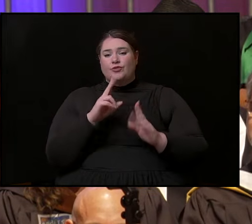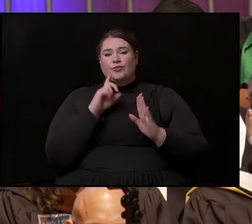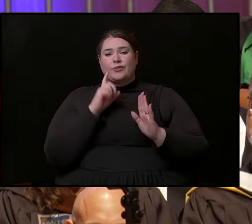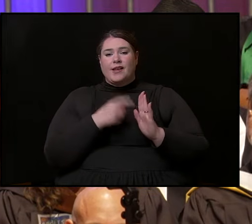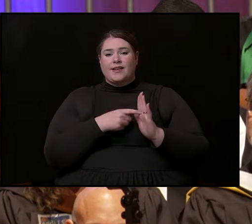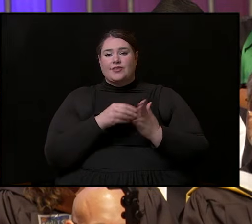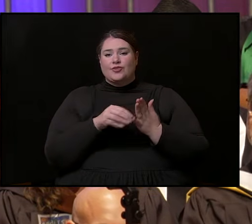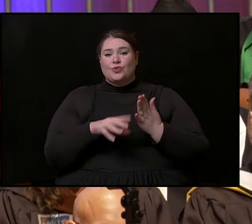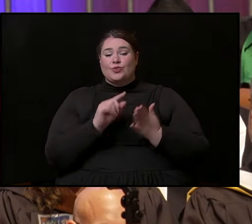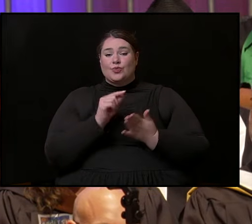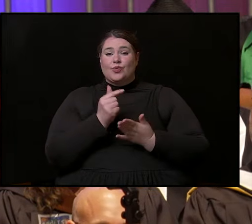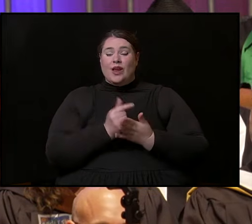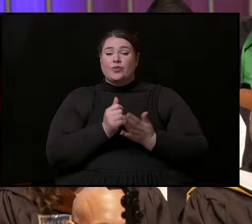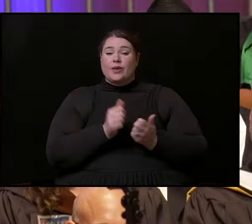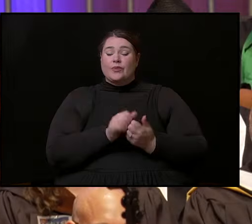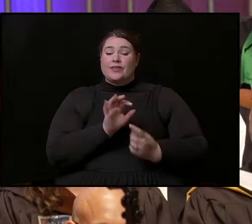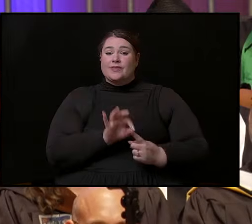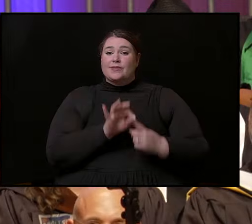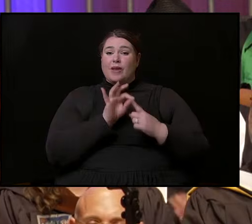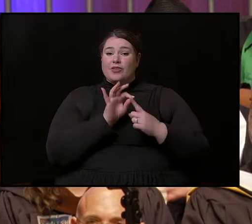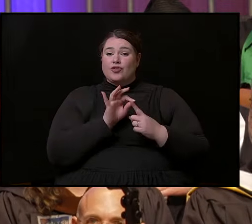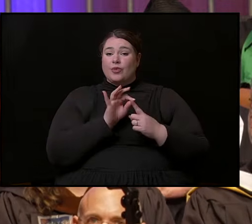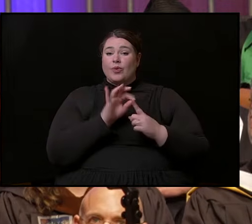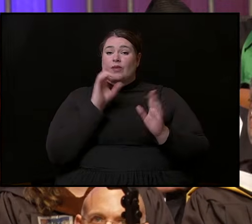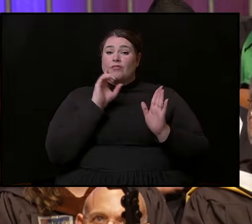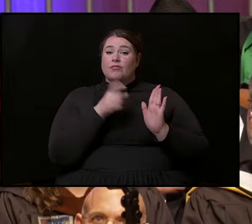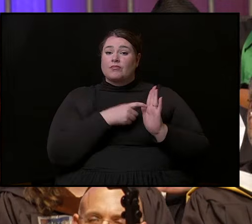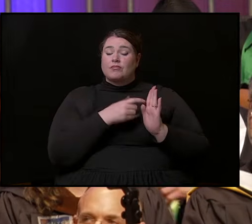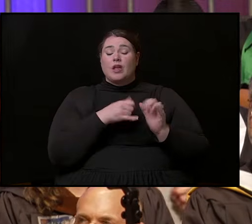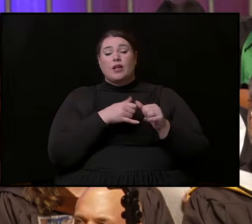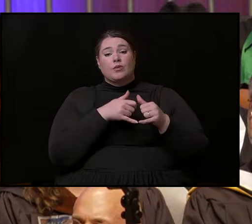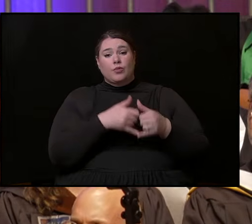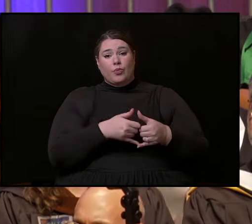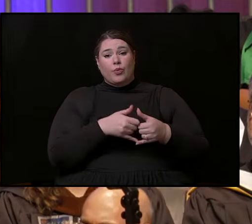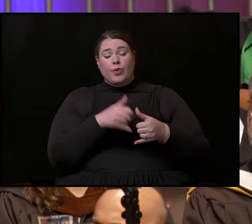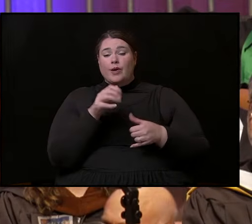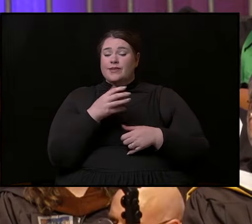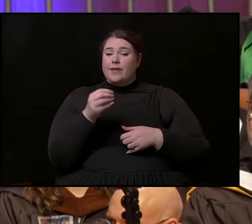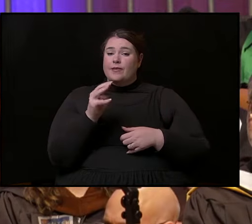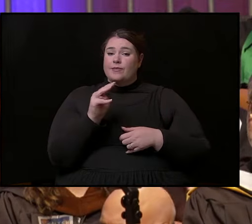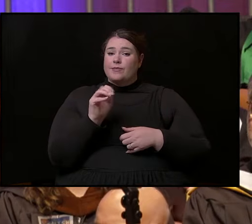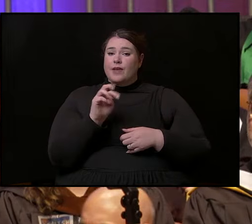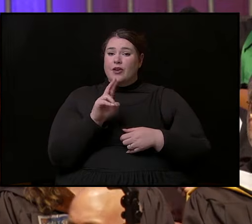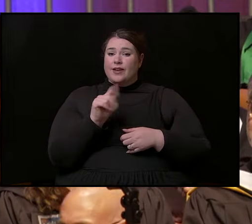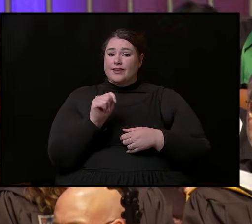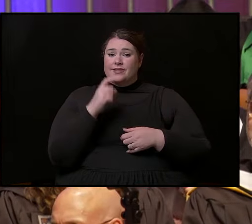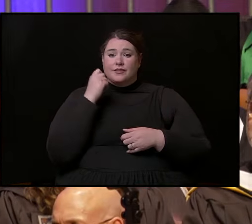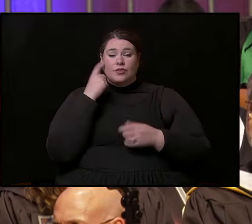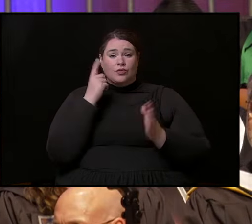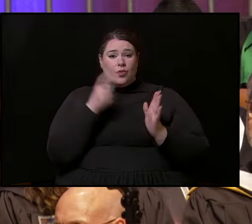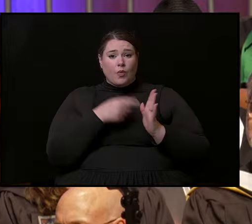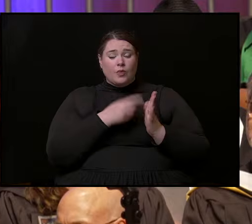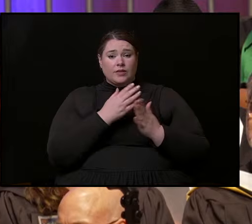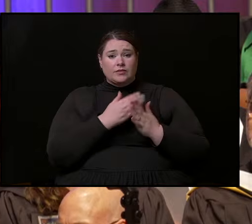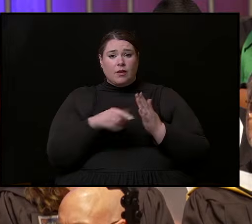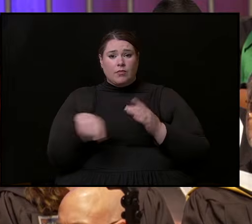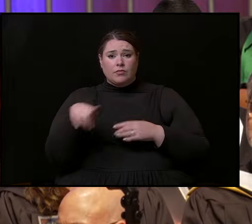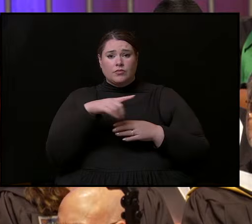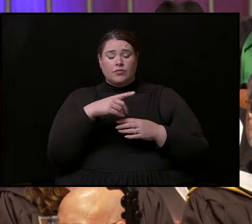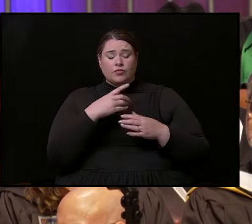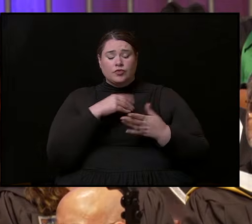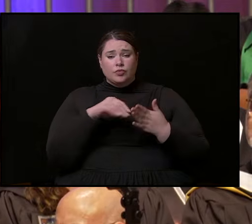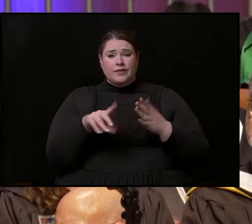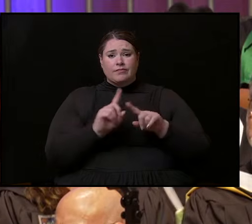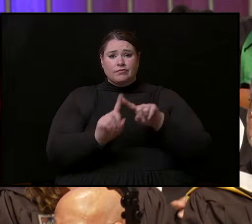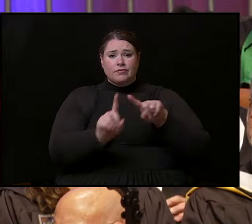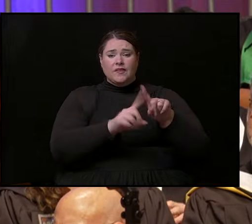special distinctions, merits, and awards. You will notice that some of our graduates are wearing different colored cords as a part of